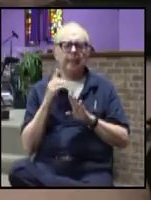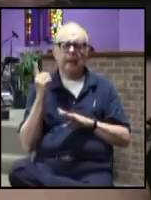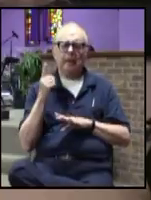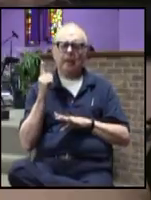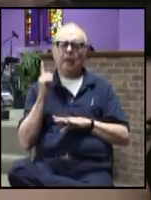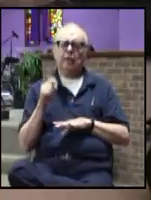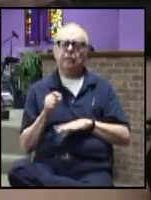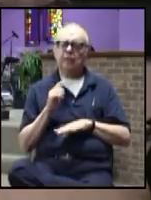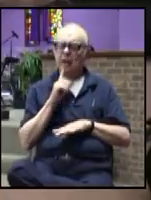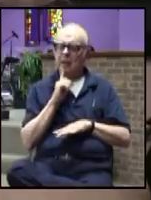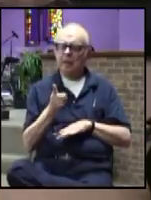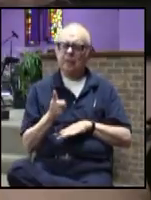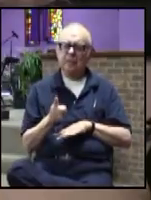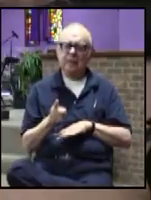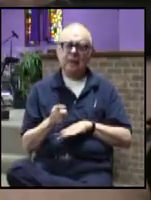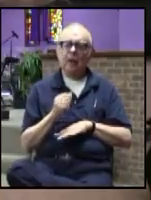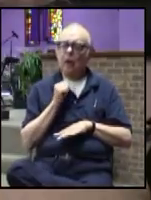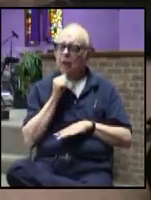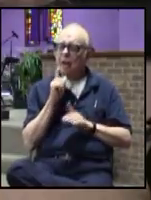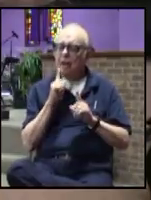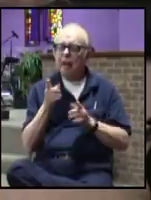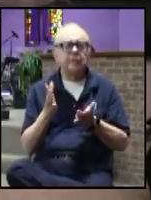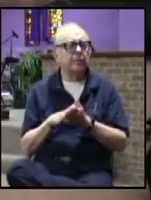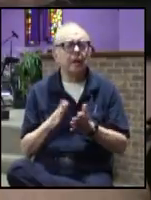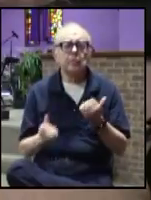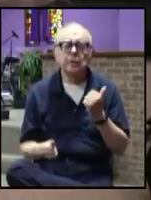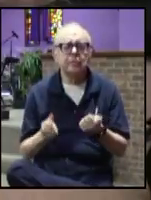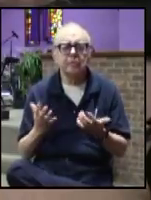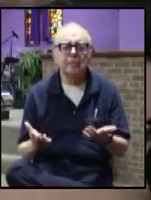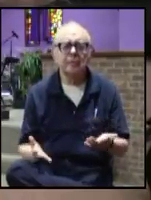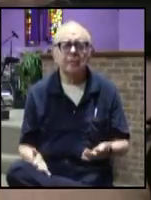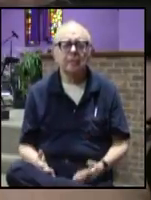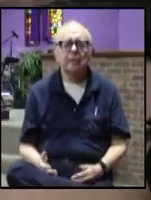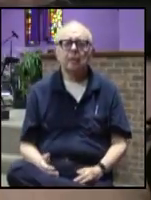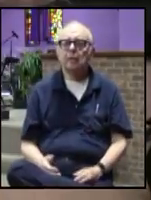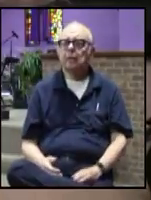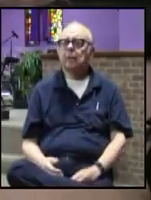And you think, well, should I answer that or should I not?